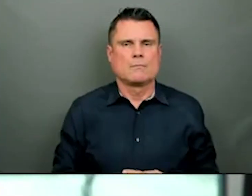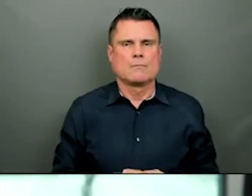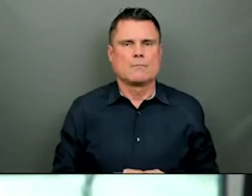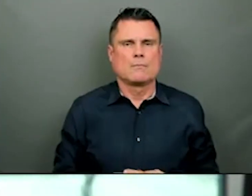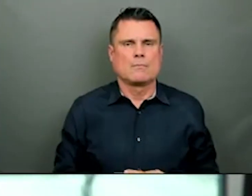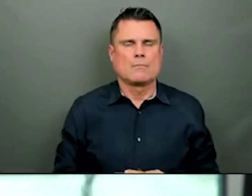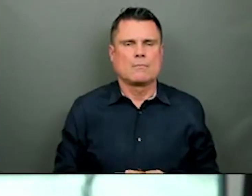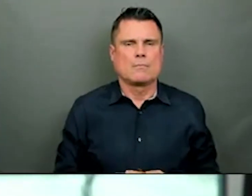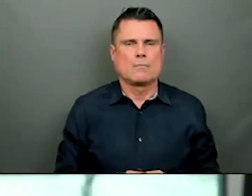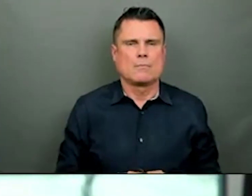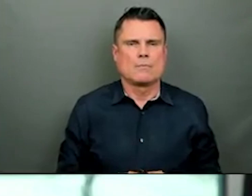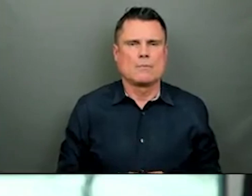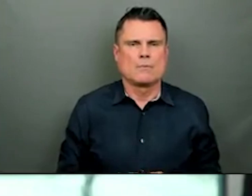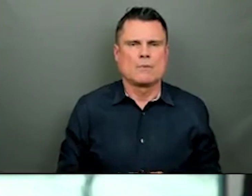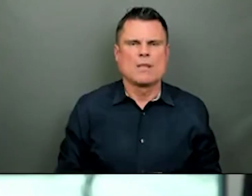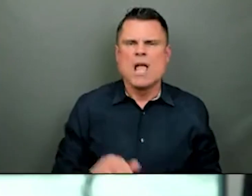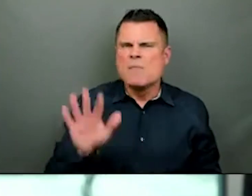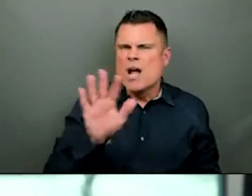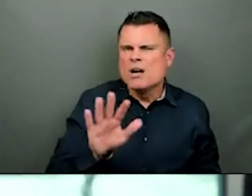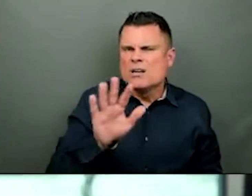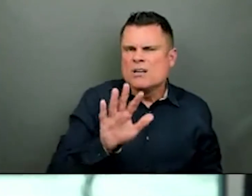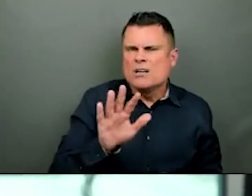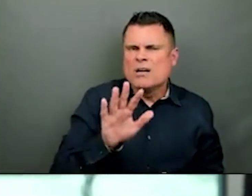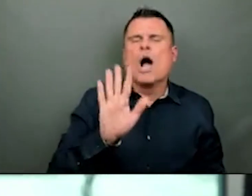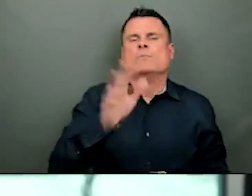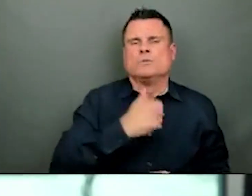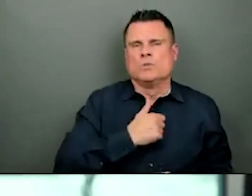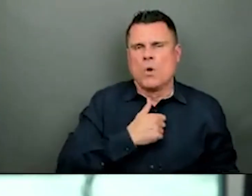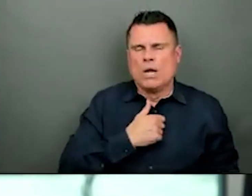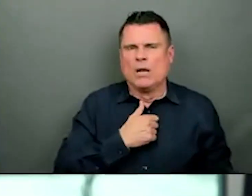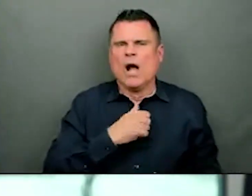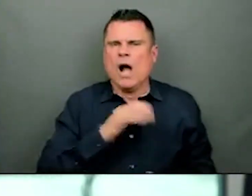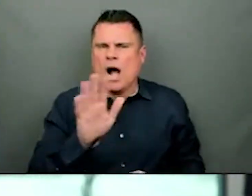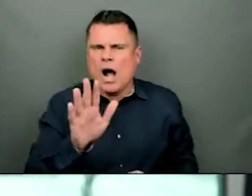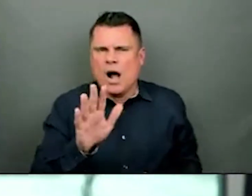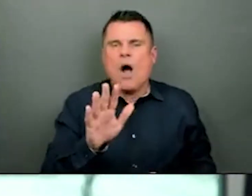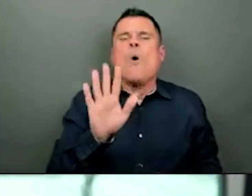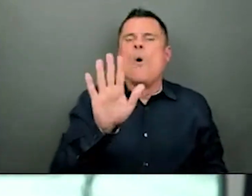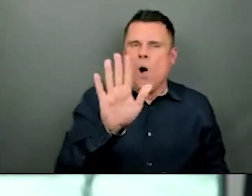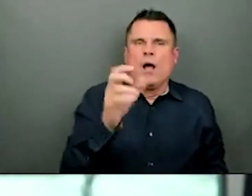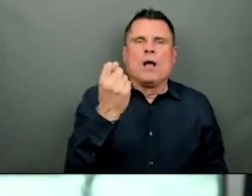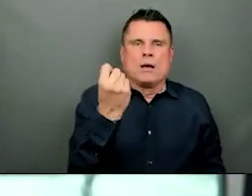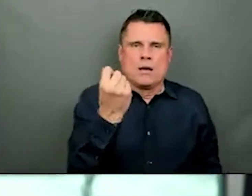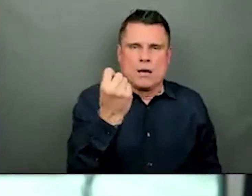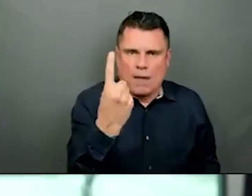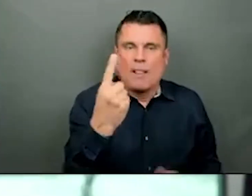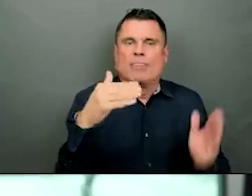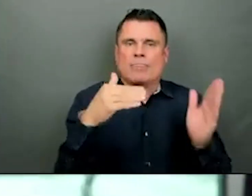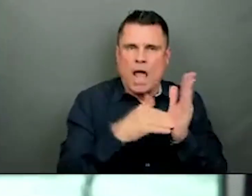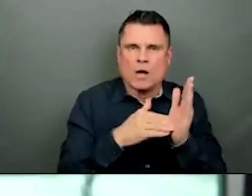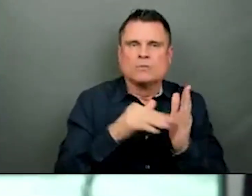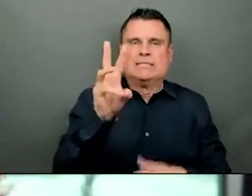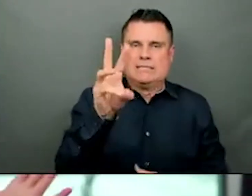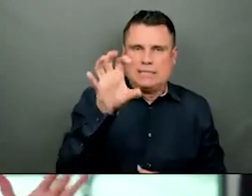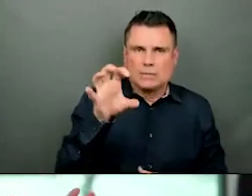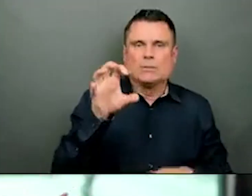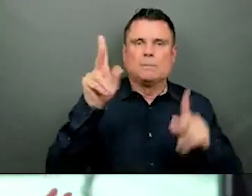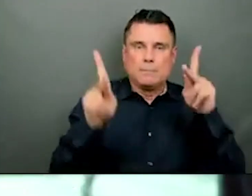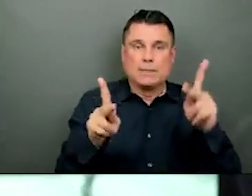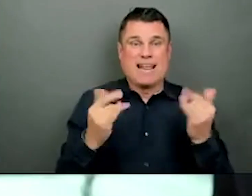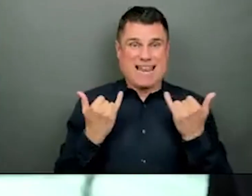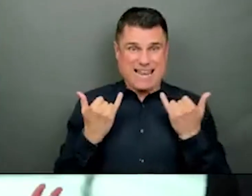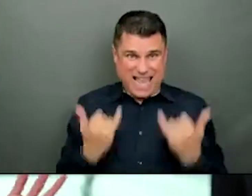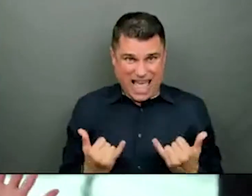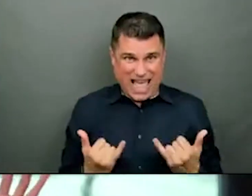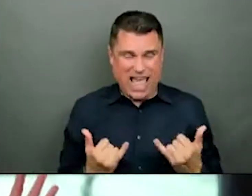11,600 people who are self-isolating right now. And yes, our intent was always, the